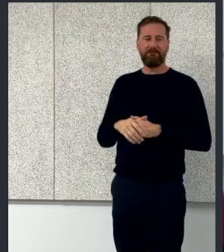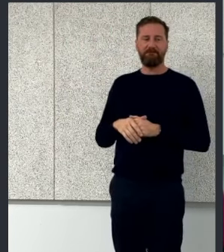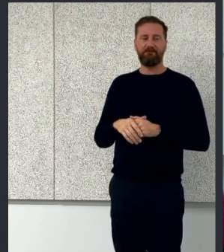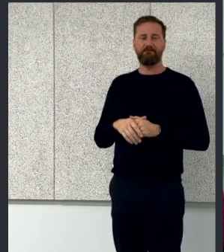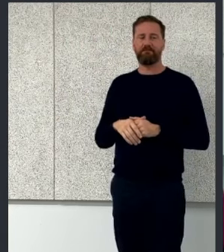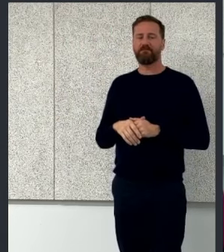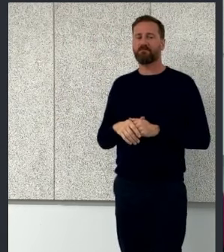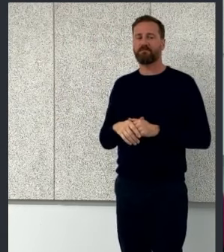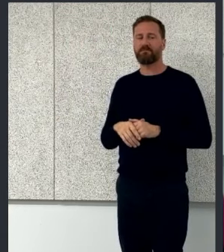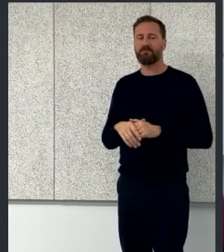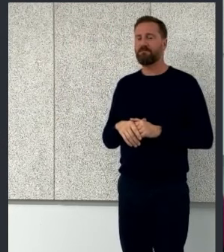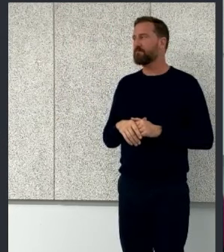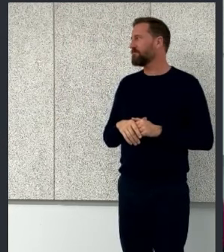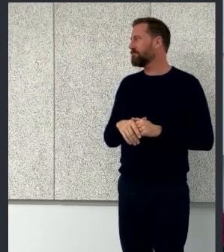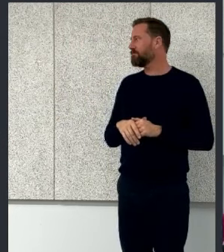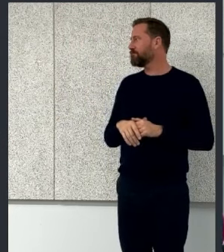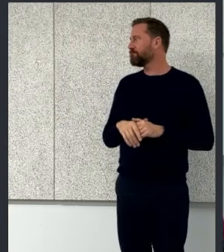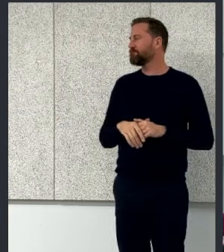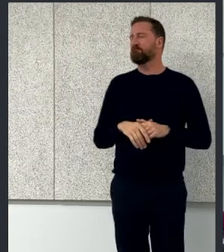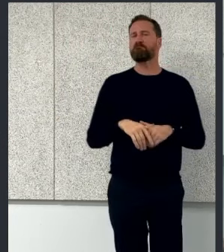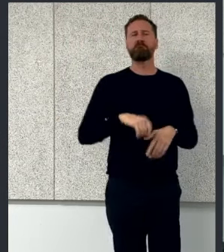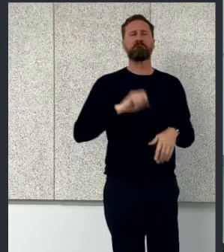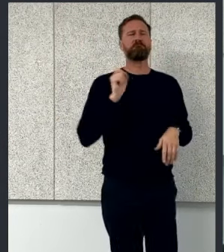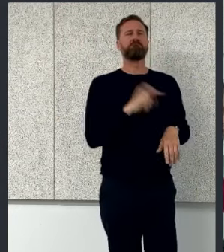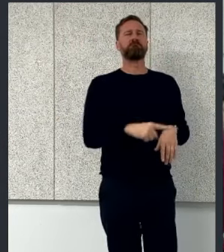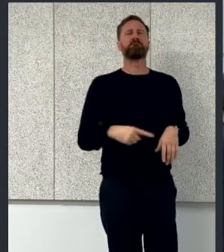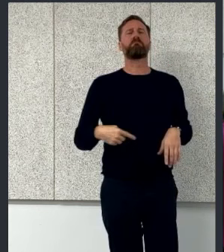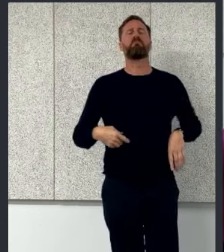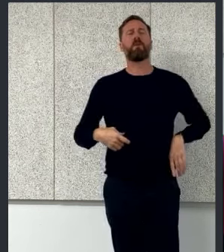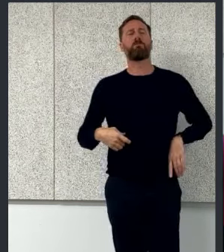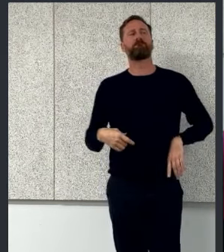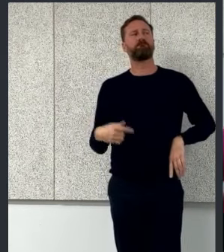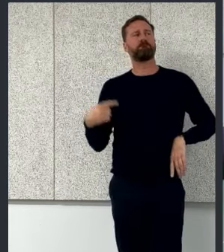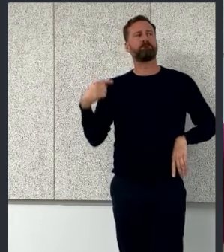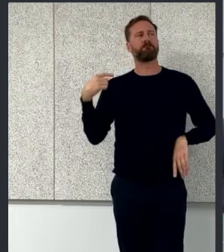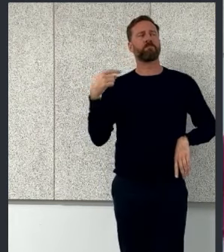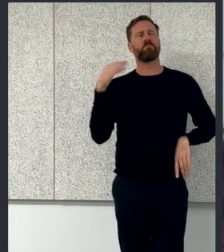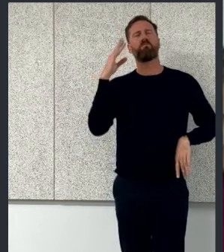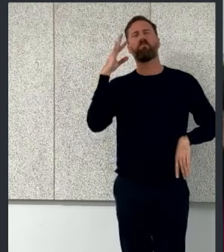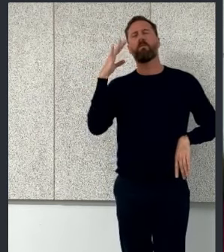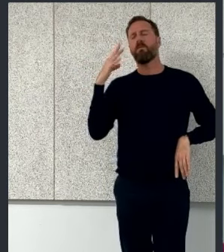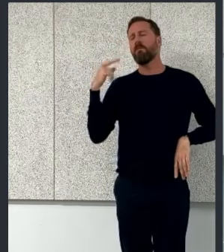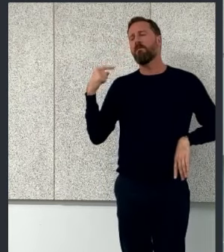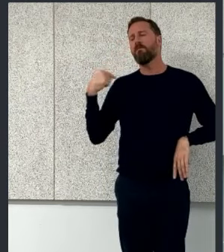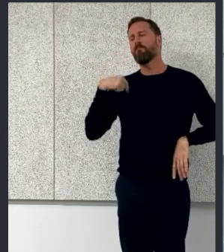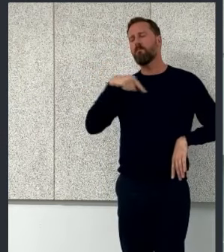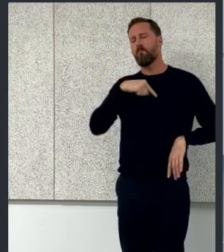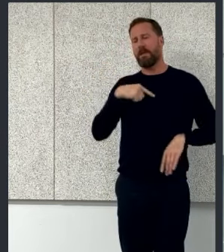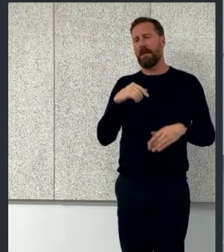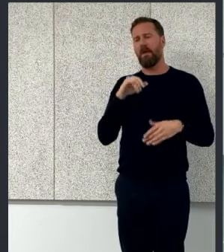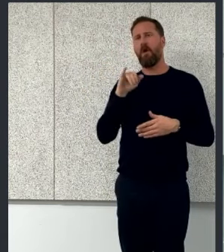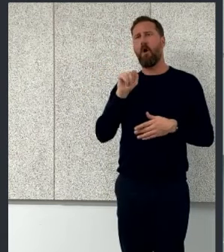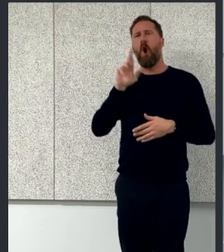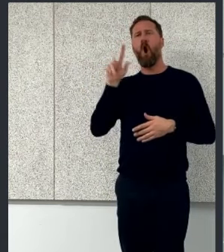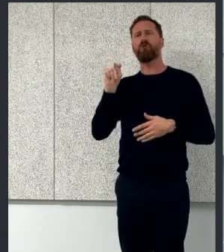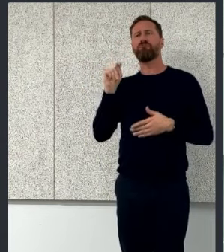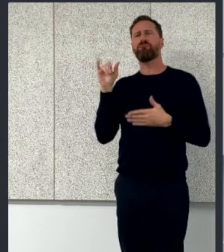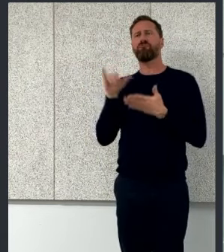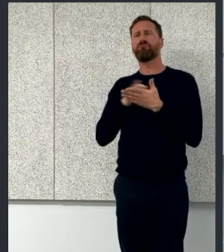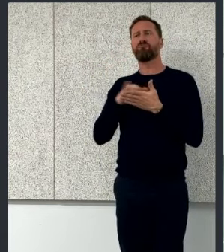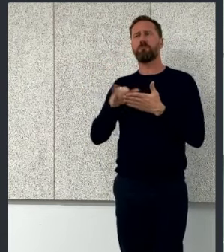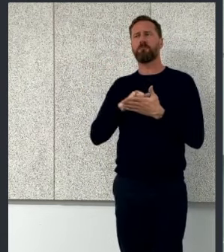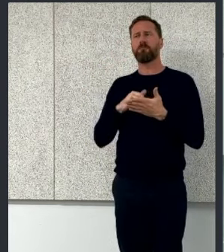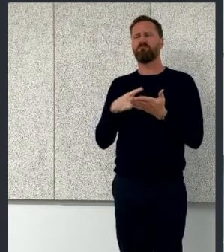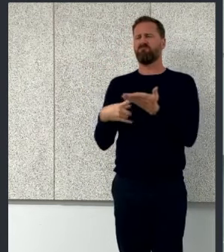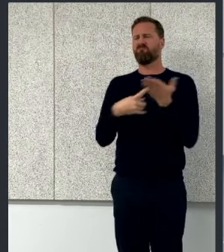I am interested. I think one of the things that we at New York have been talking about some is, like,